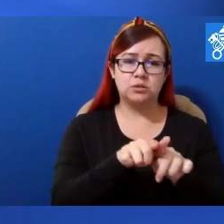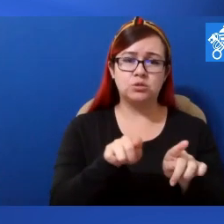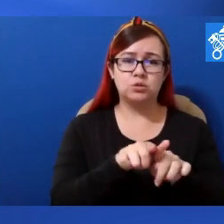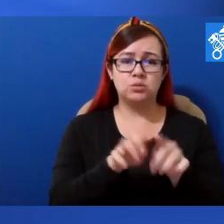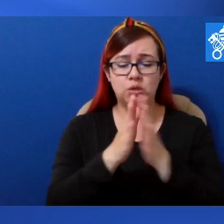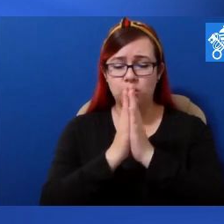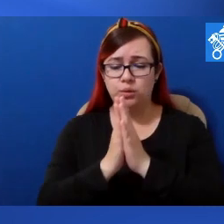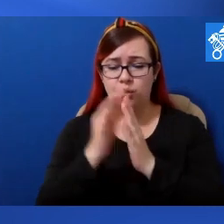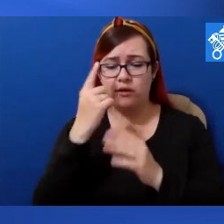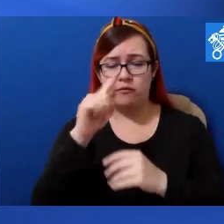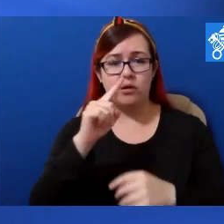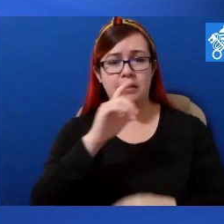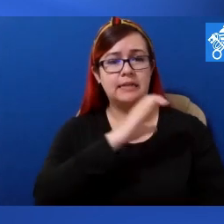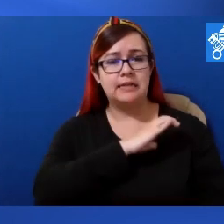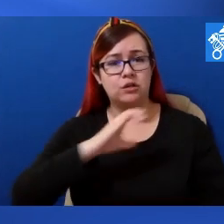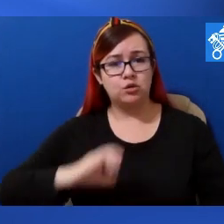been killed,